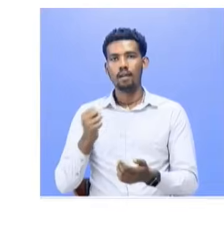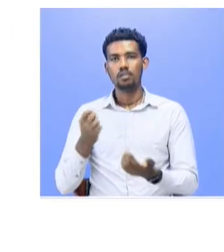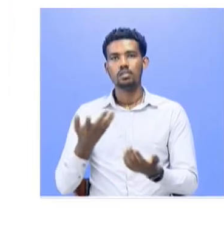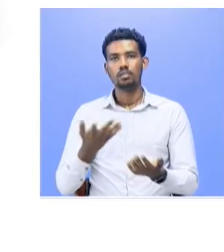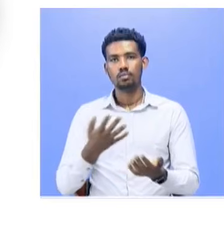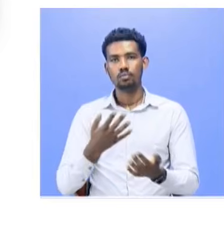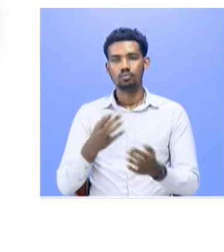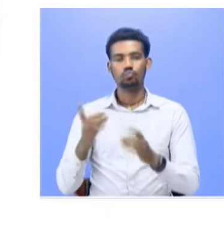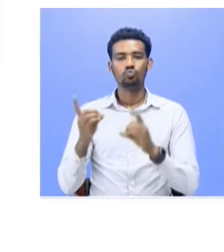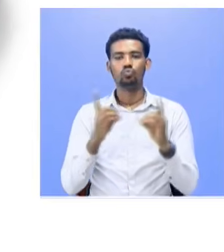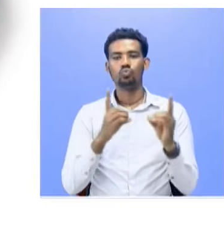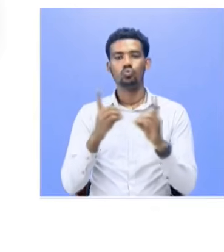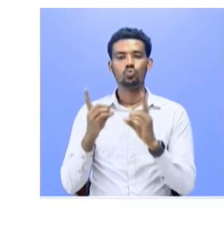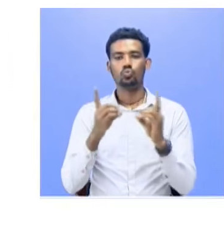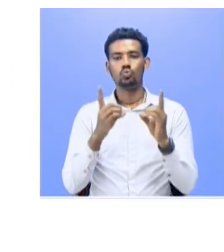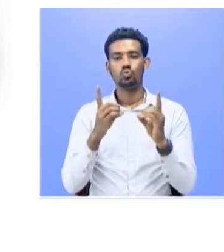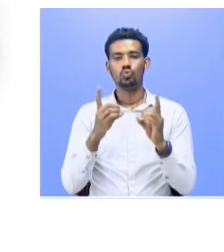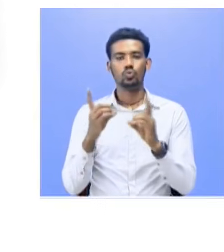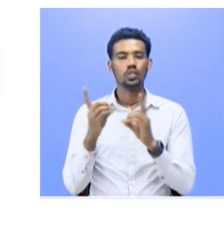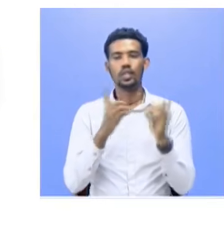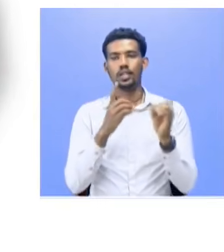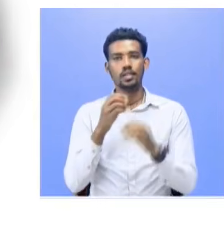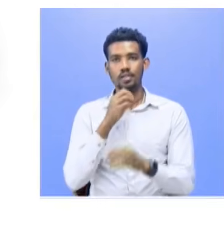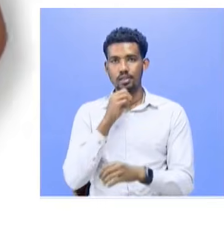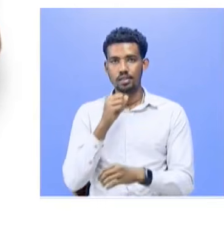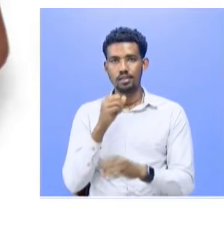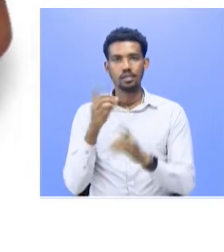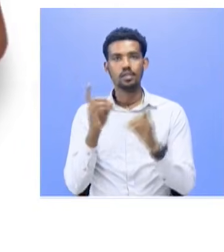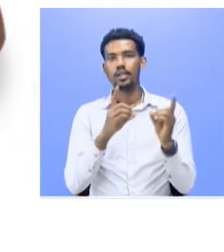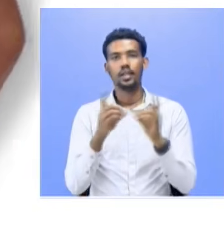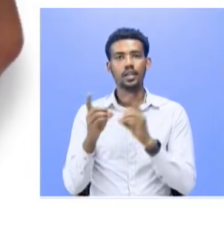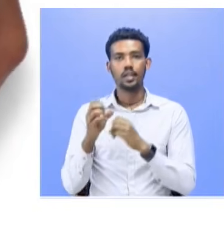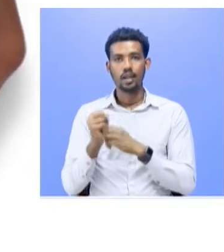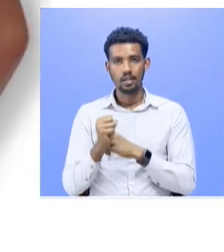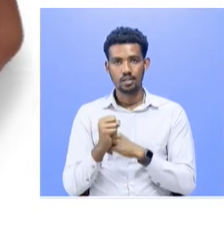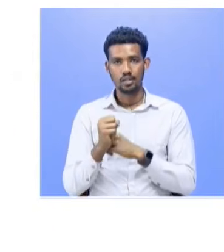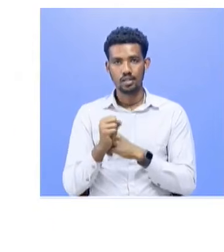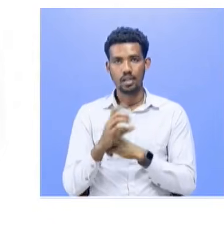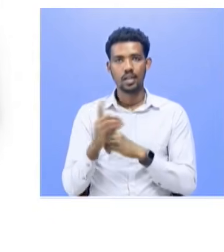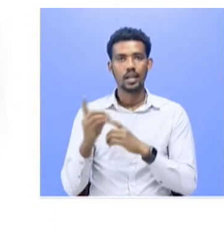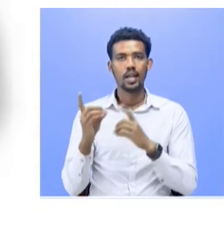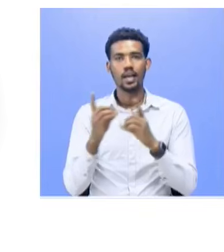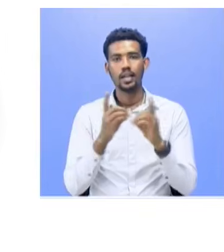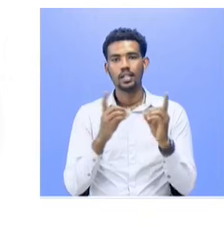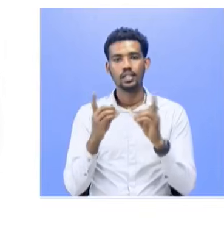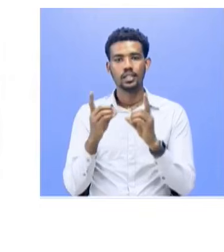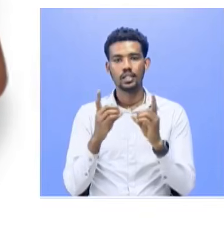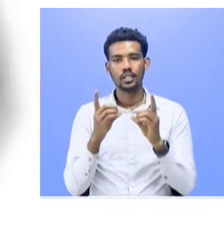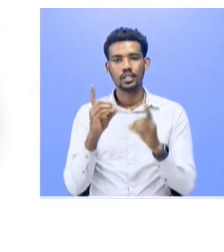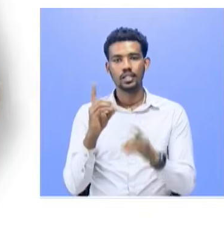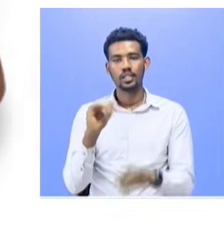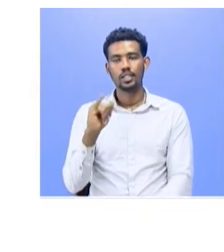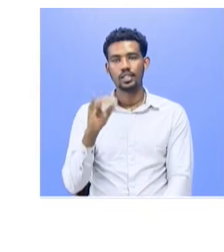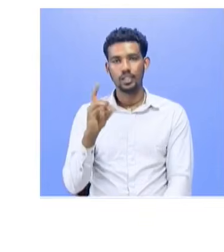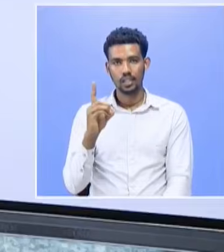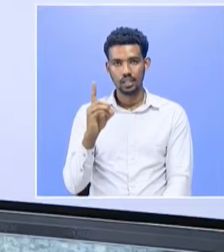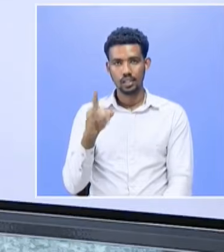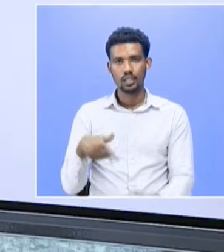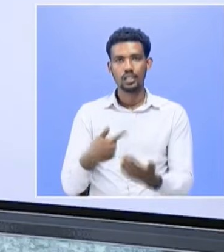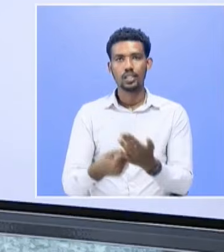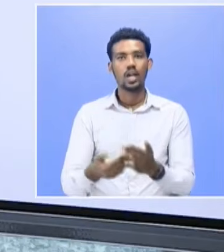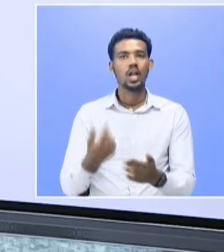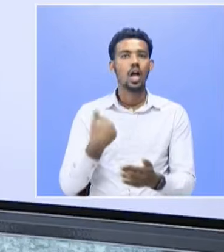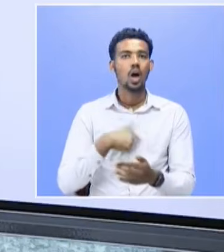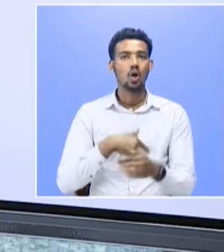bravo, do, does, and also did. This was our